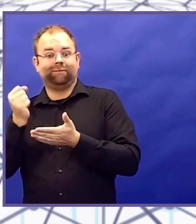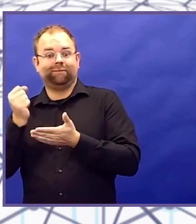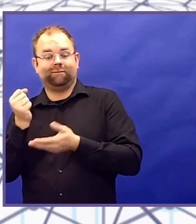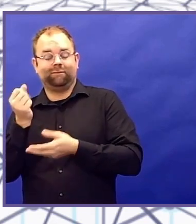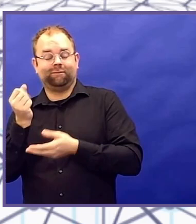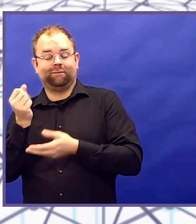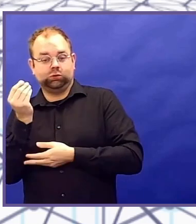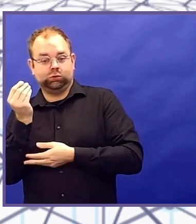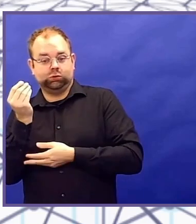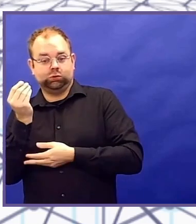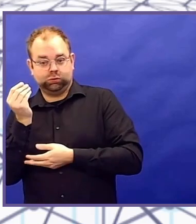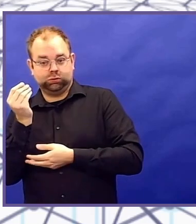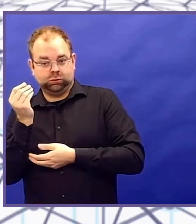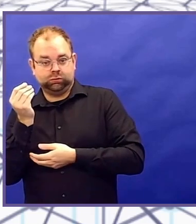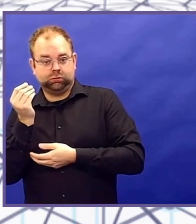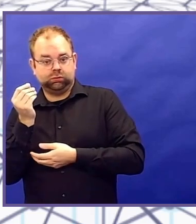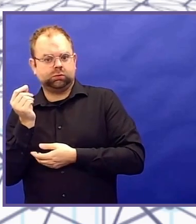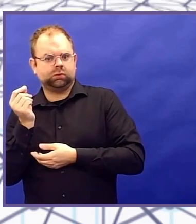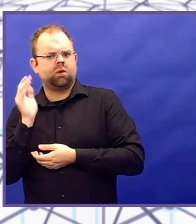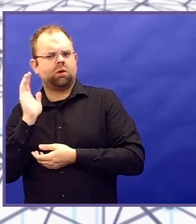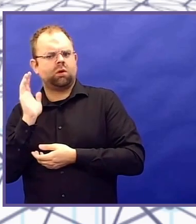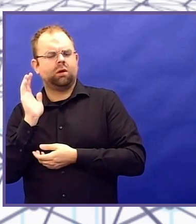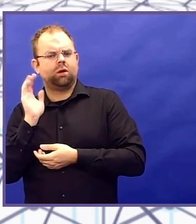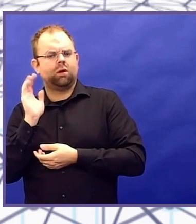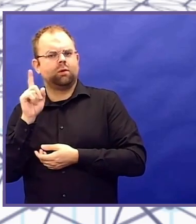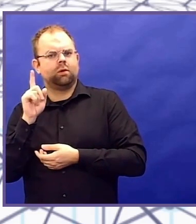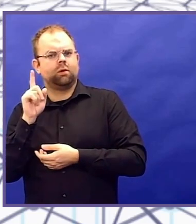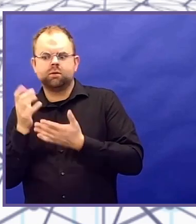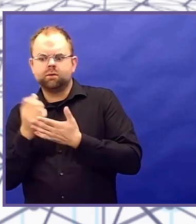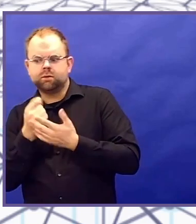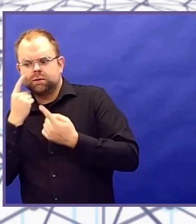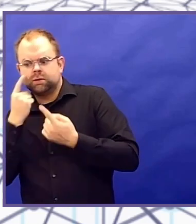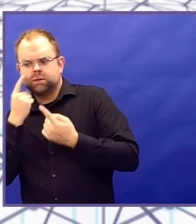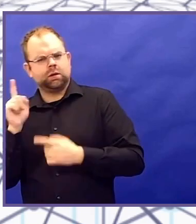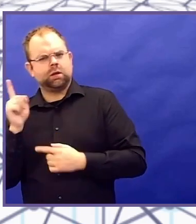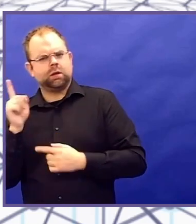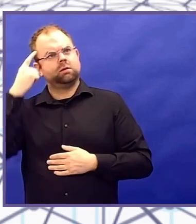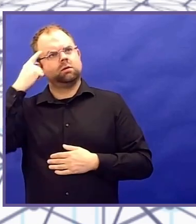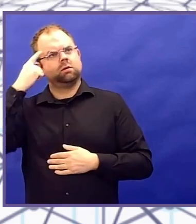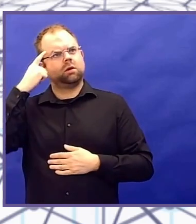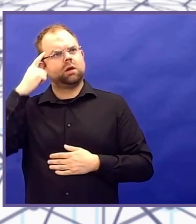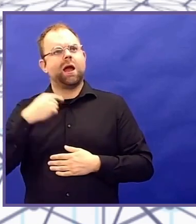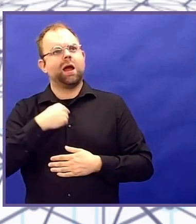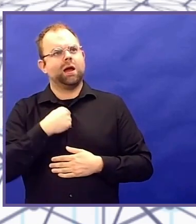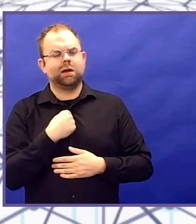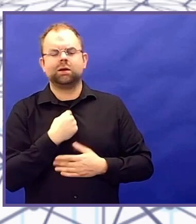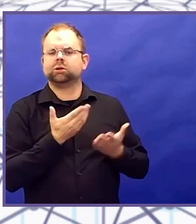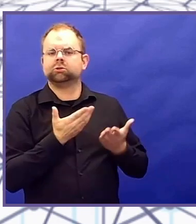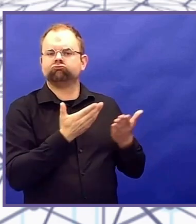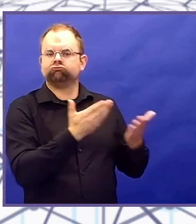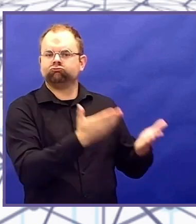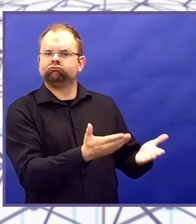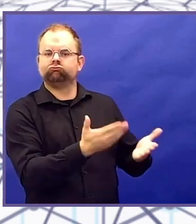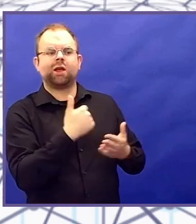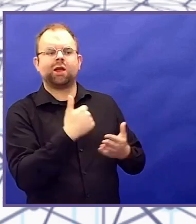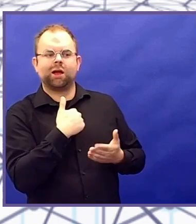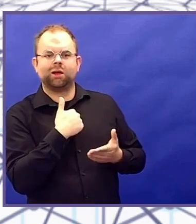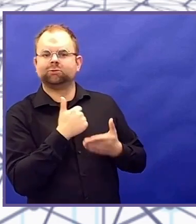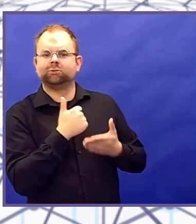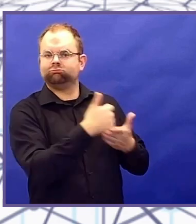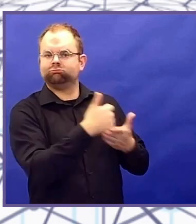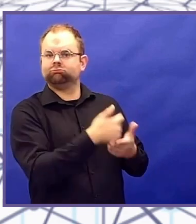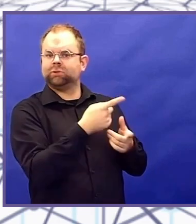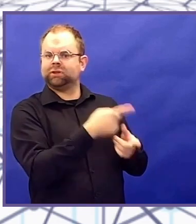Yes, saving costs, improving the efficiency of a company is the best way to win